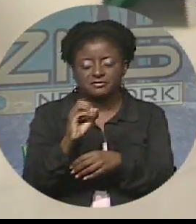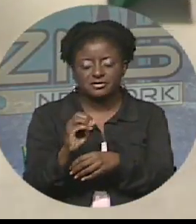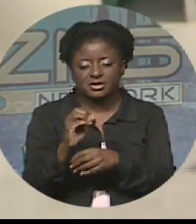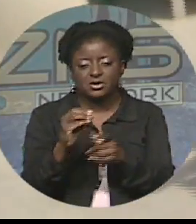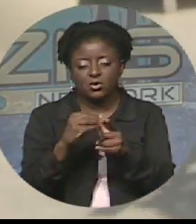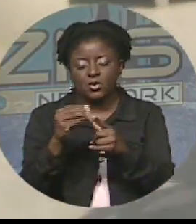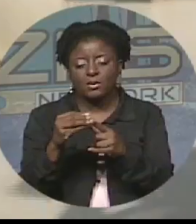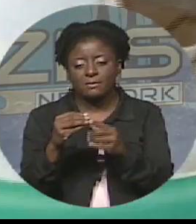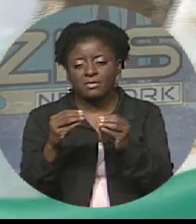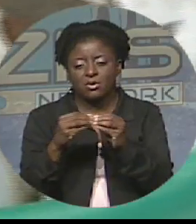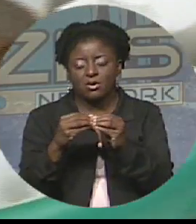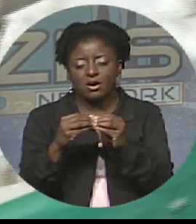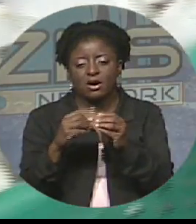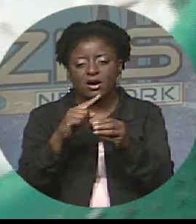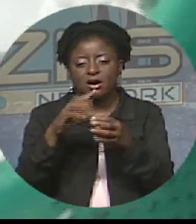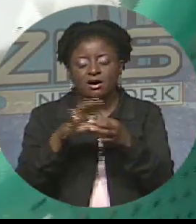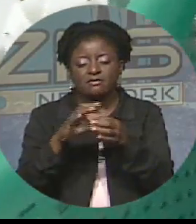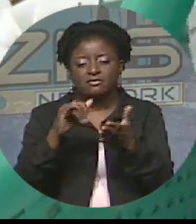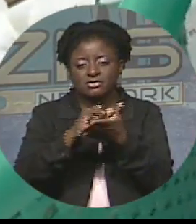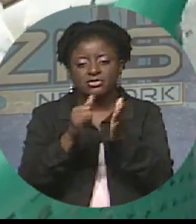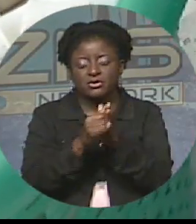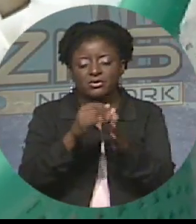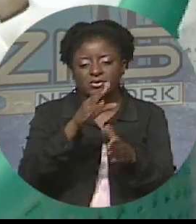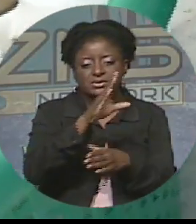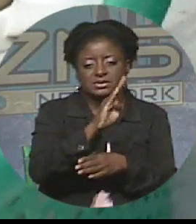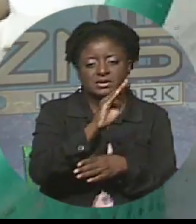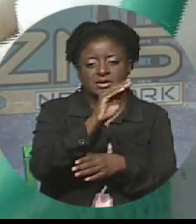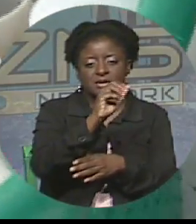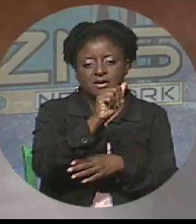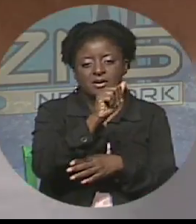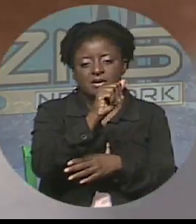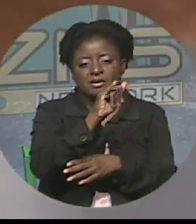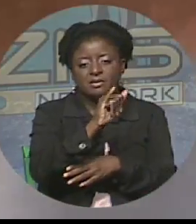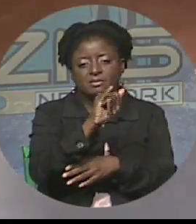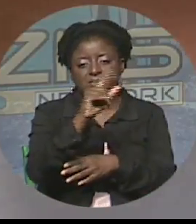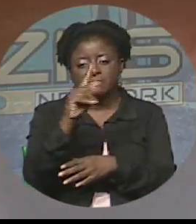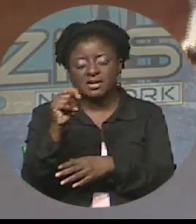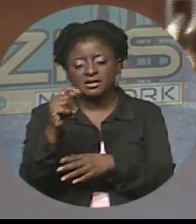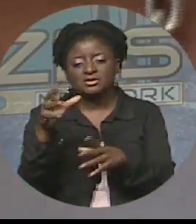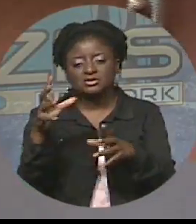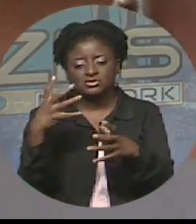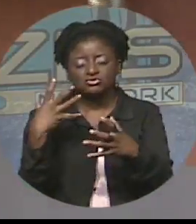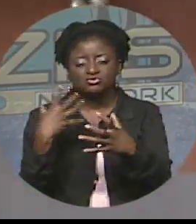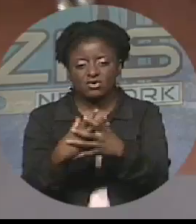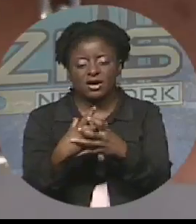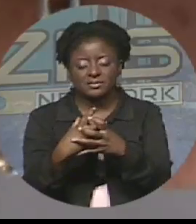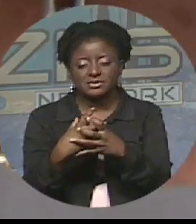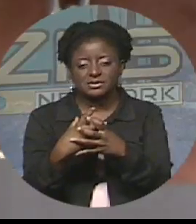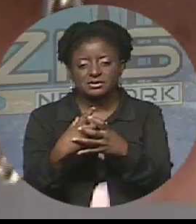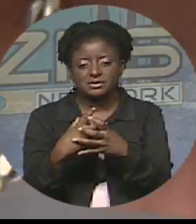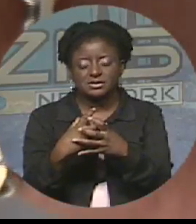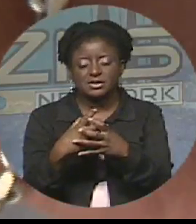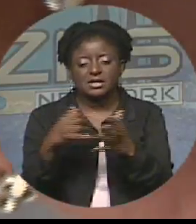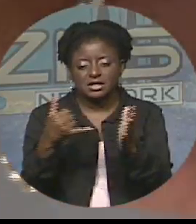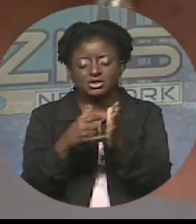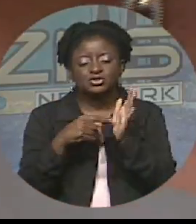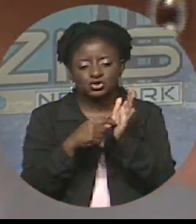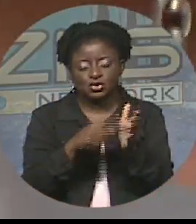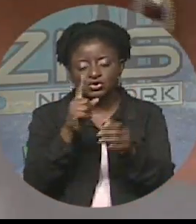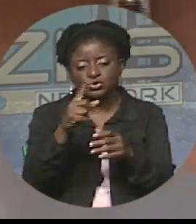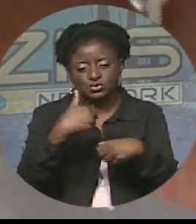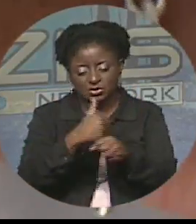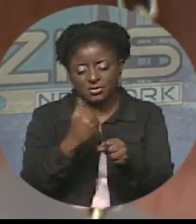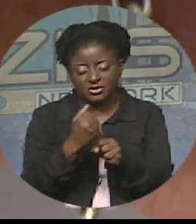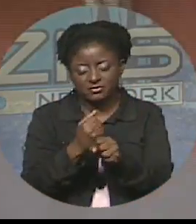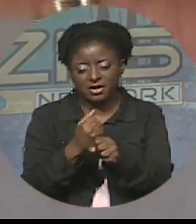he believes was clearly made in the Dominican Republic. It shows you the manufacture date, which was June the 3rd,